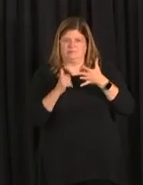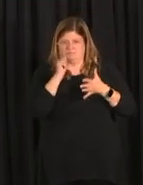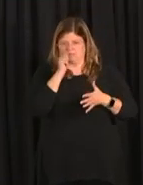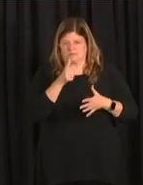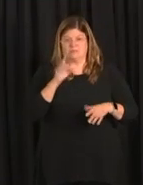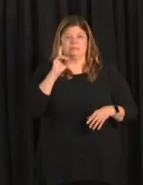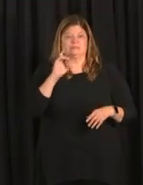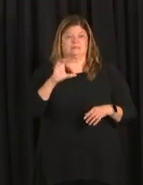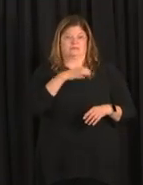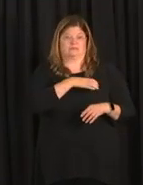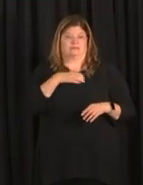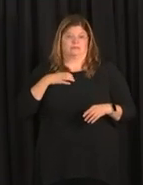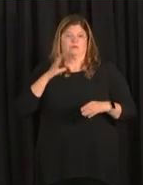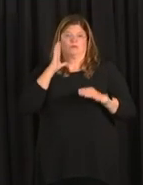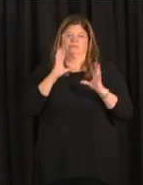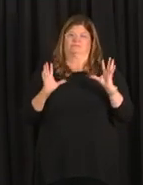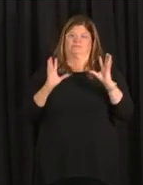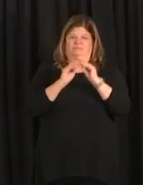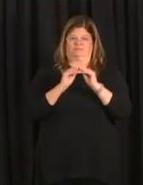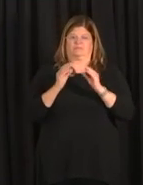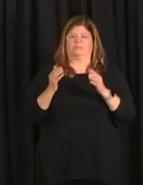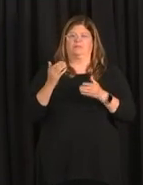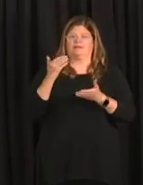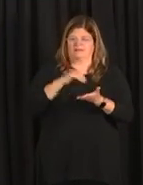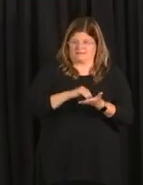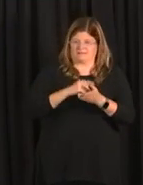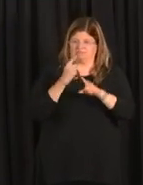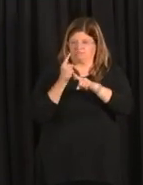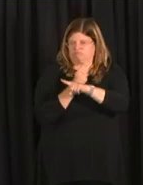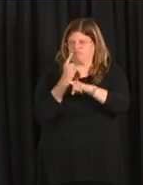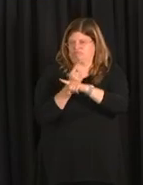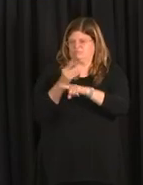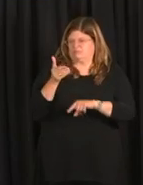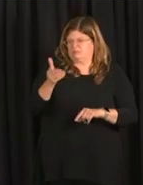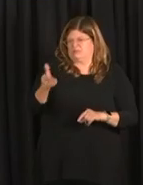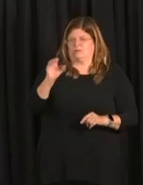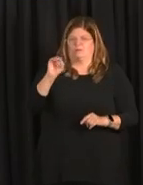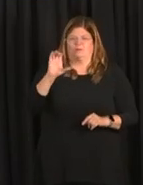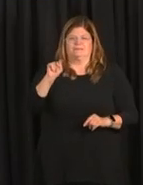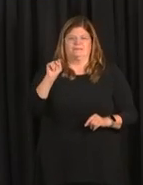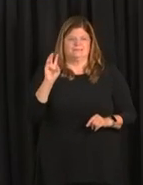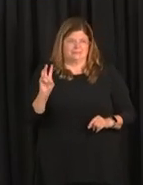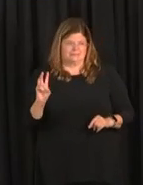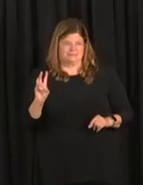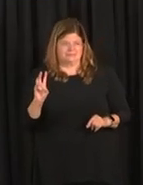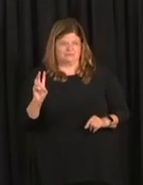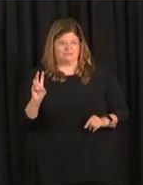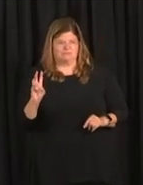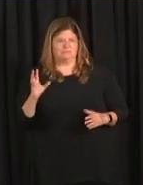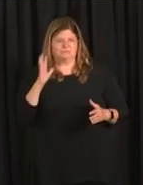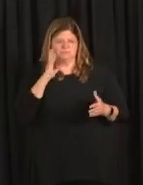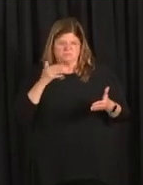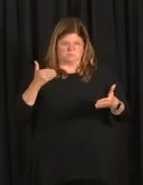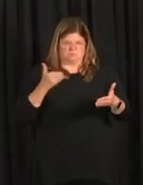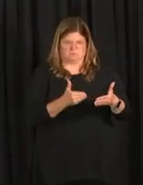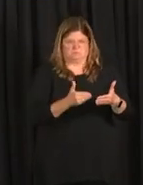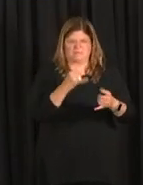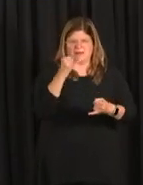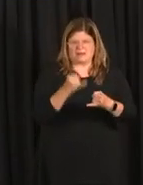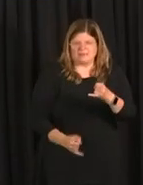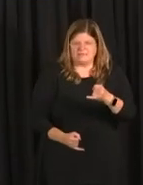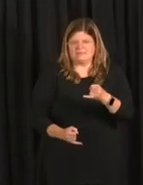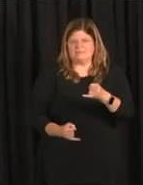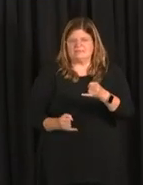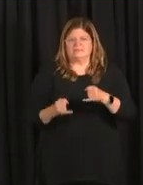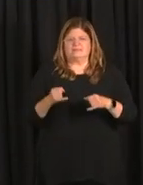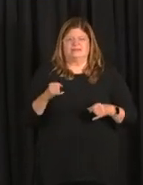again with its regular legislative meeting on October 6th. We are now approaching the end of council period 23.